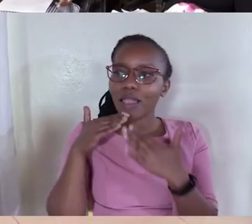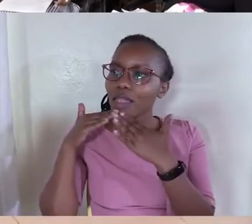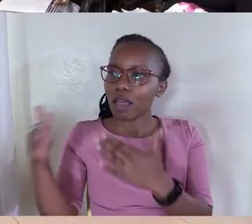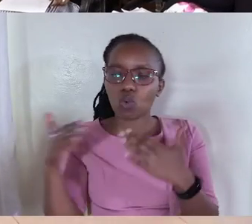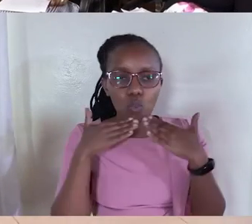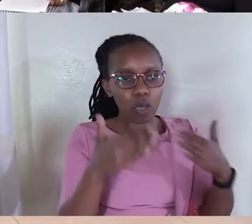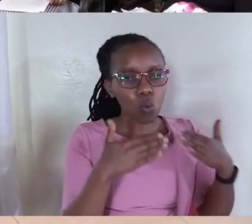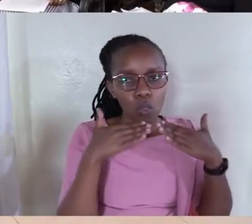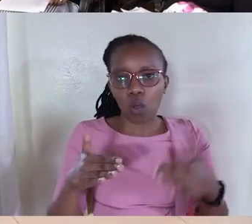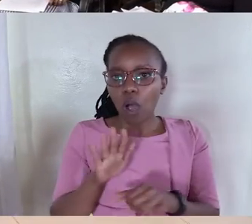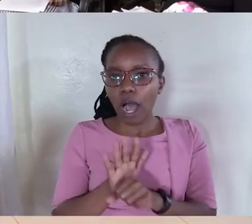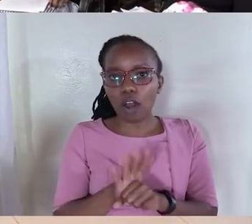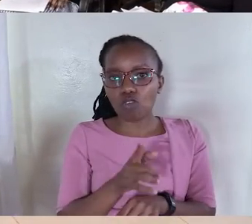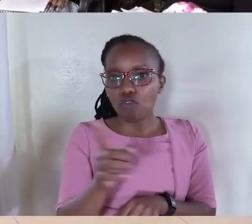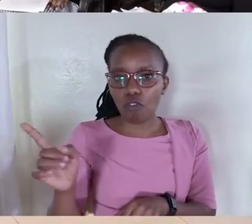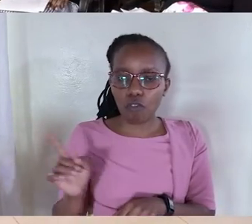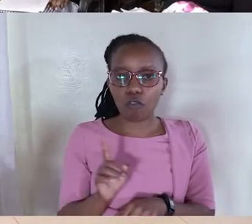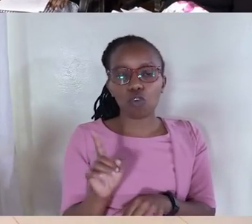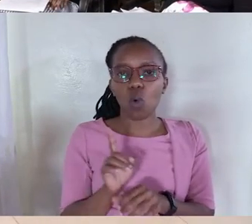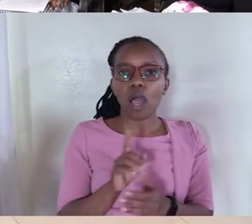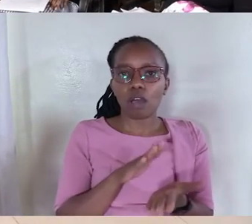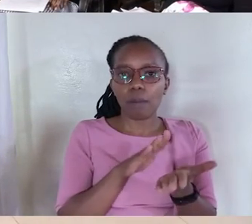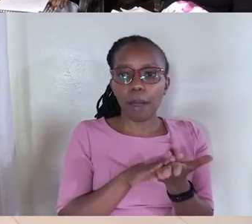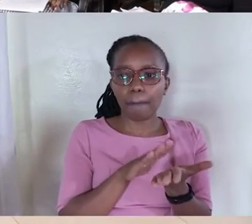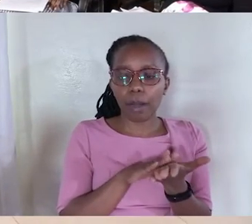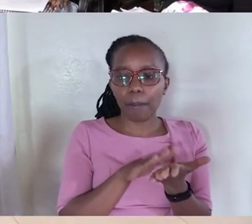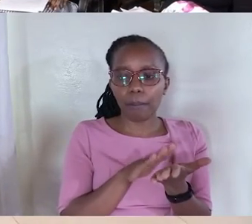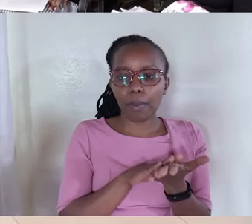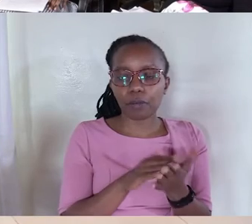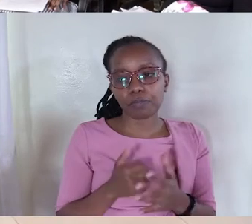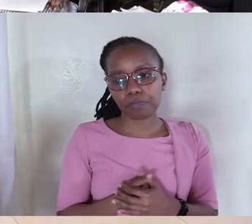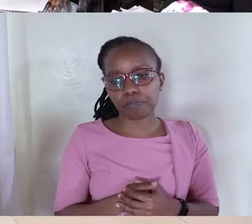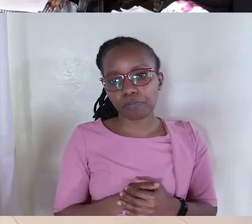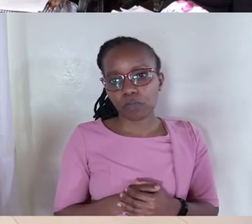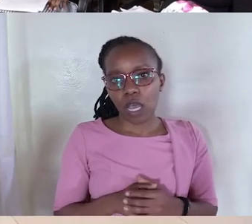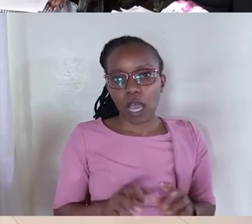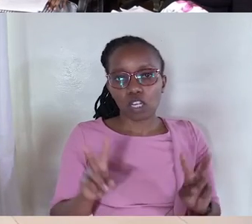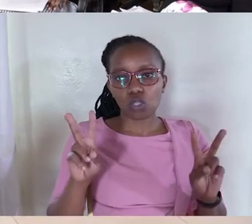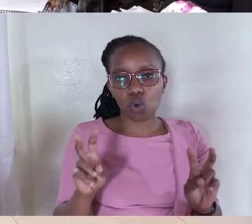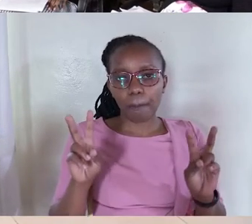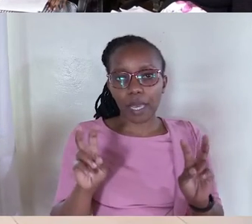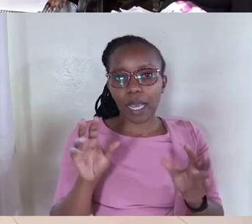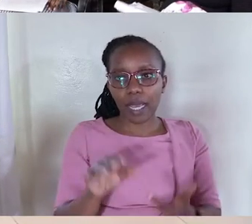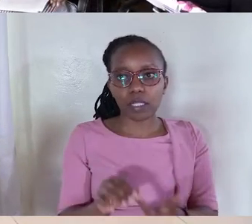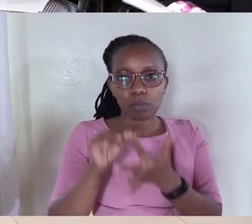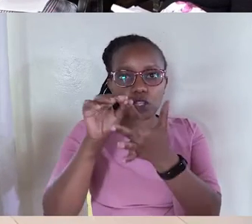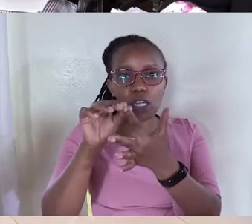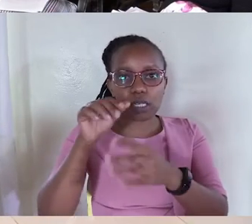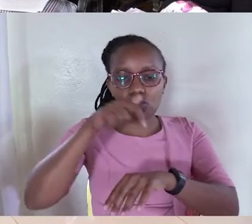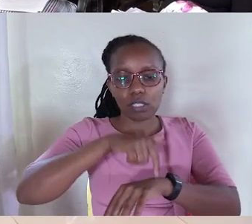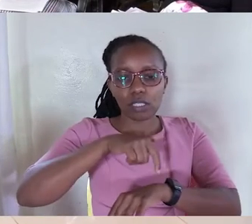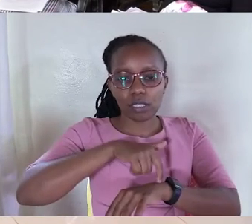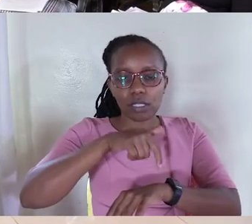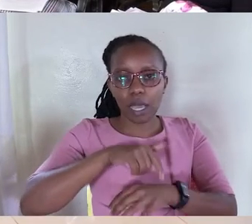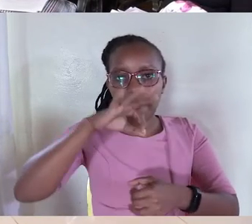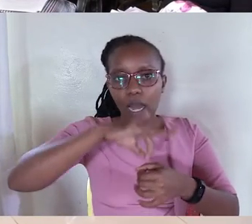sana for those important insights around this topic of especially during this time.